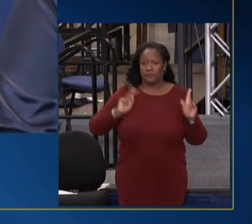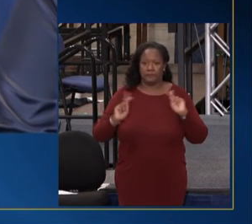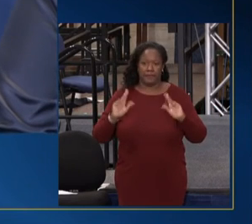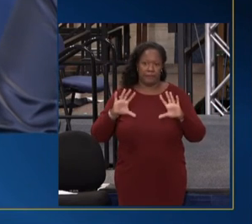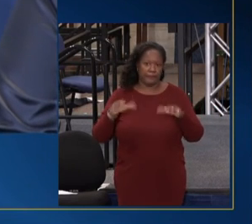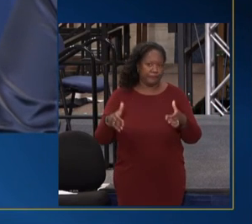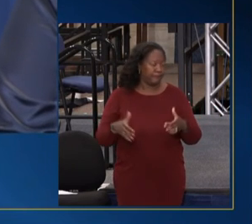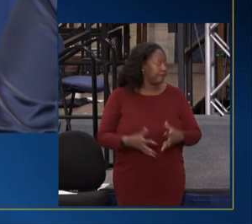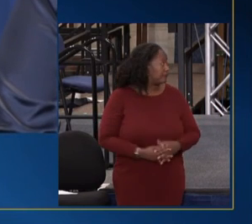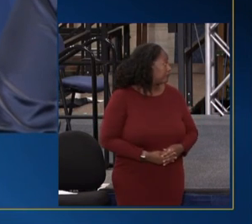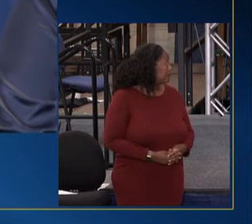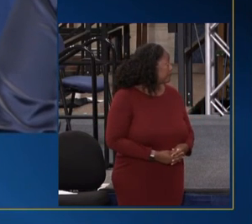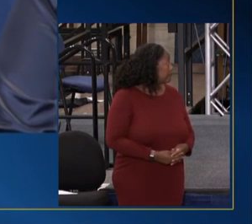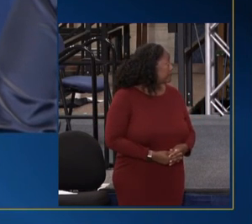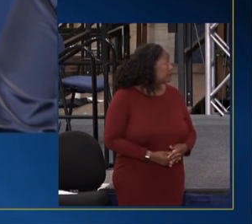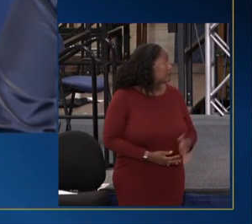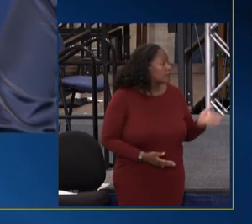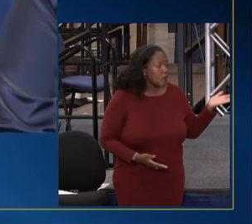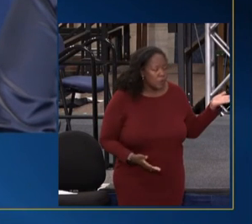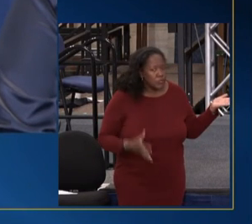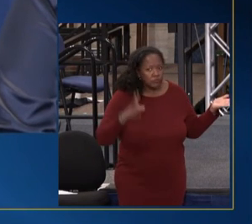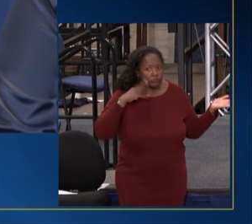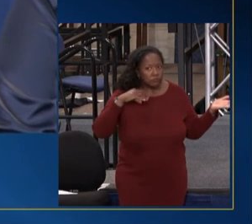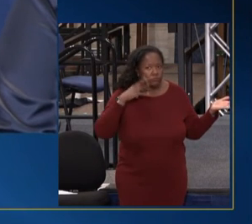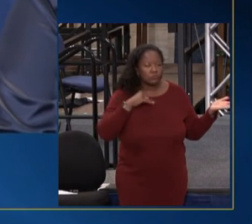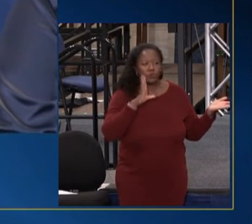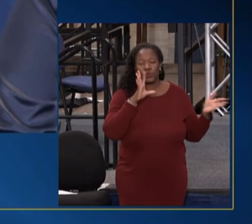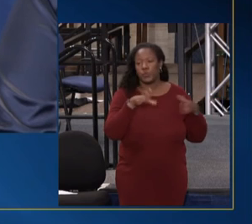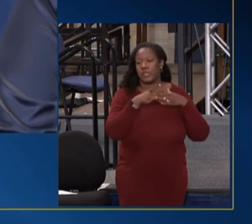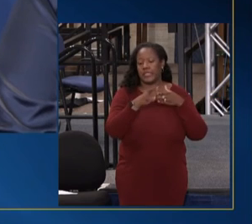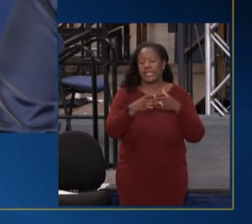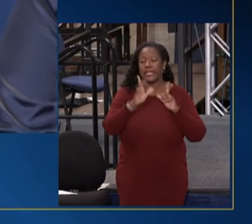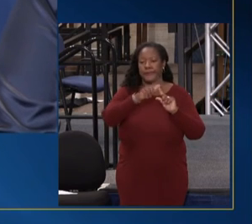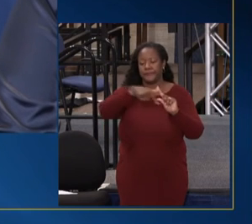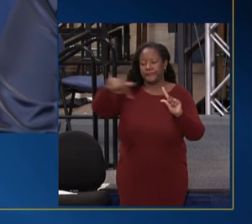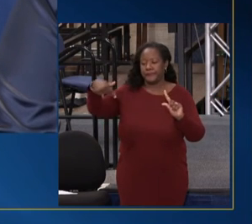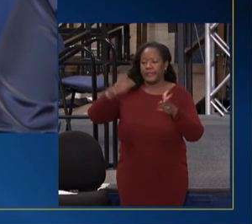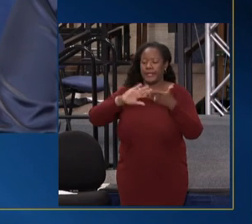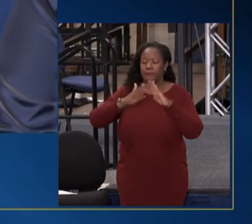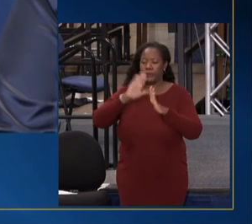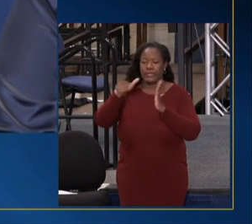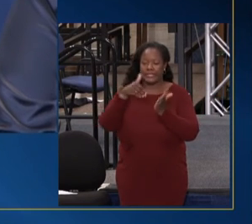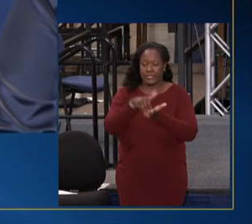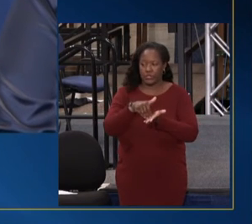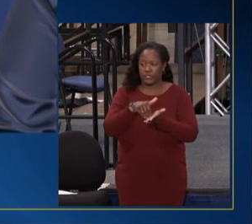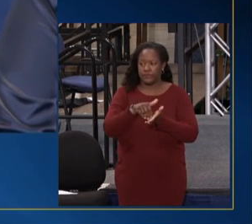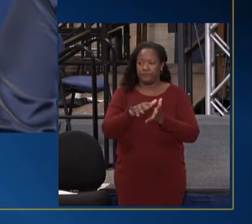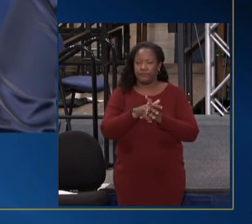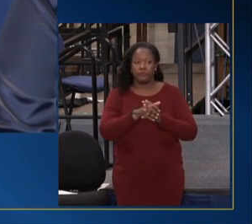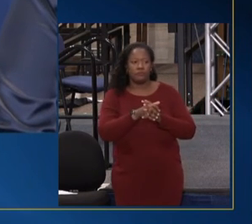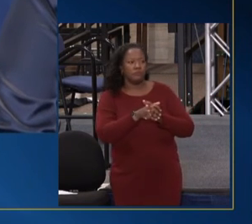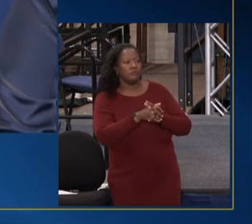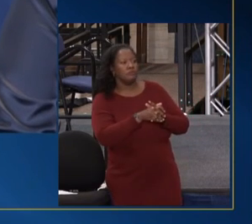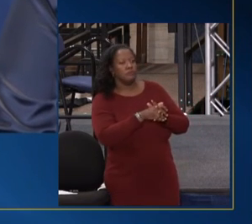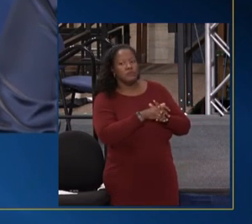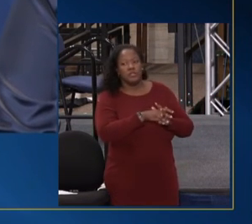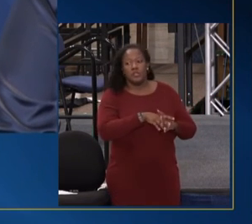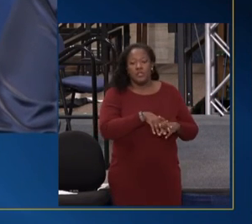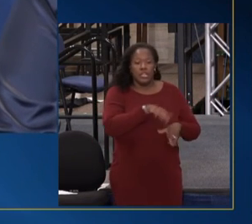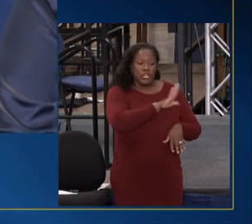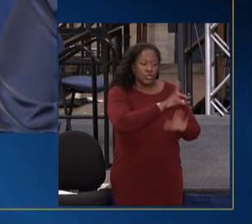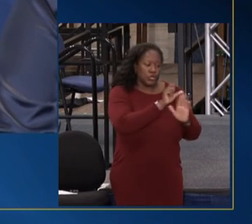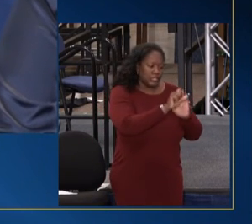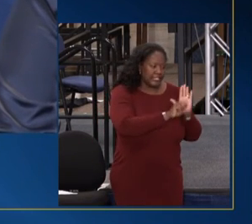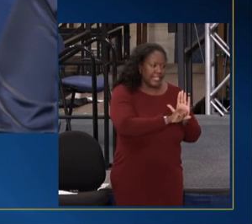there. What has it been like to lead an LGBTQI plus community center in your states, in Texas,